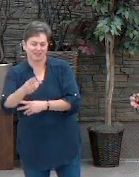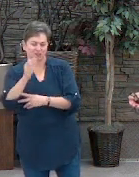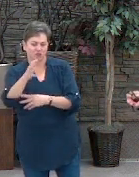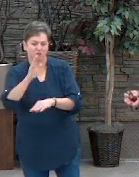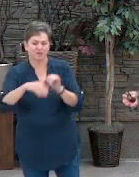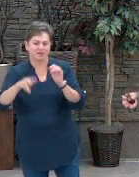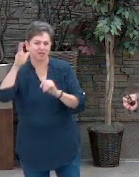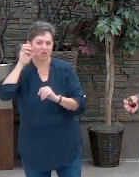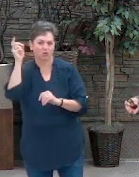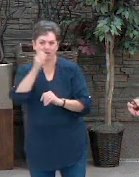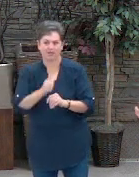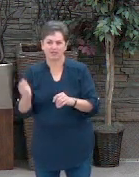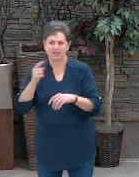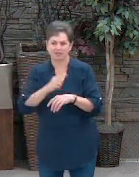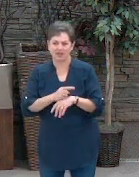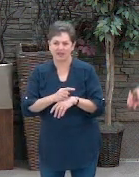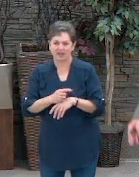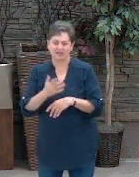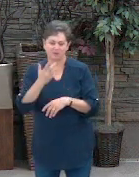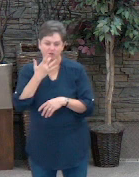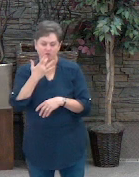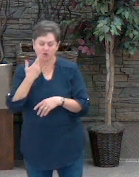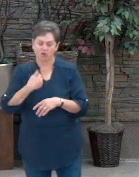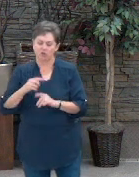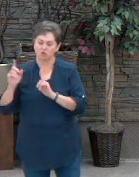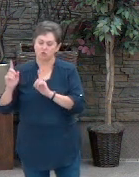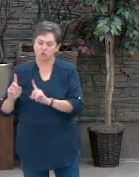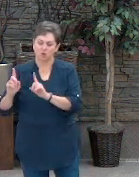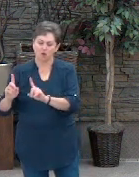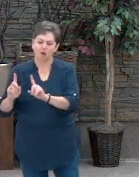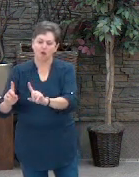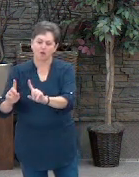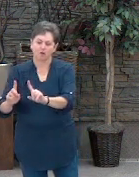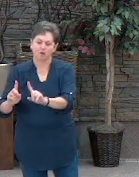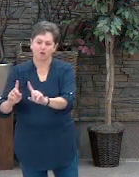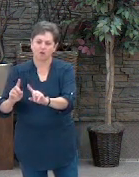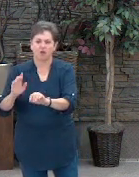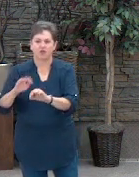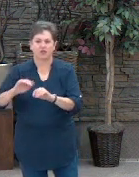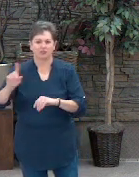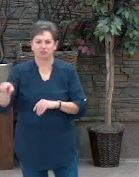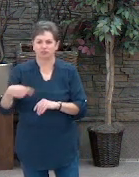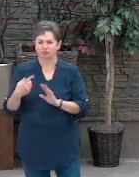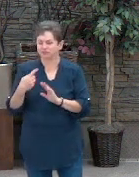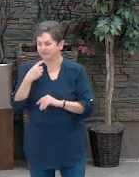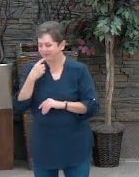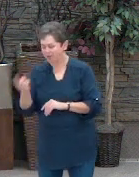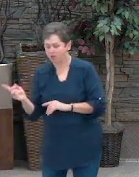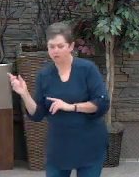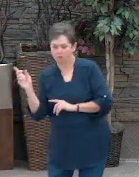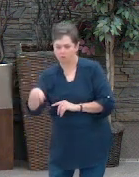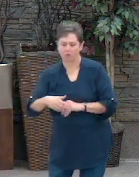any day. They'd rather us walk with them than merely tell the way.